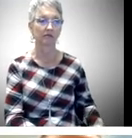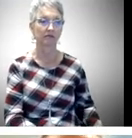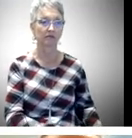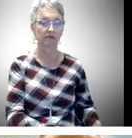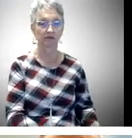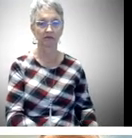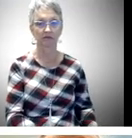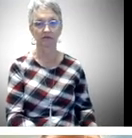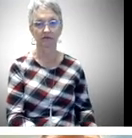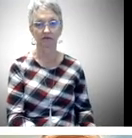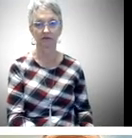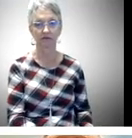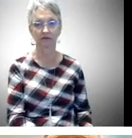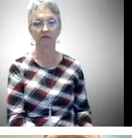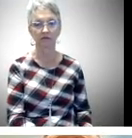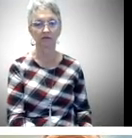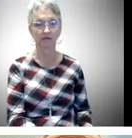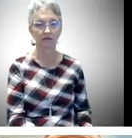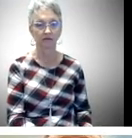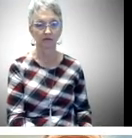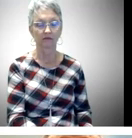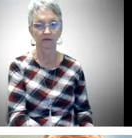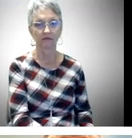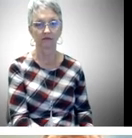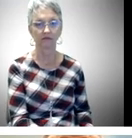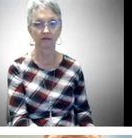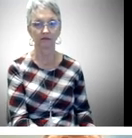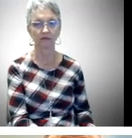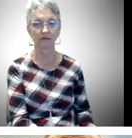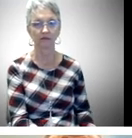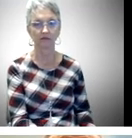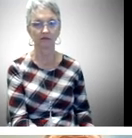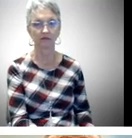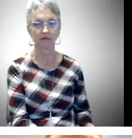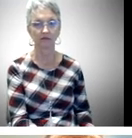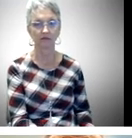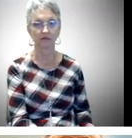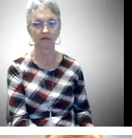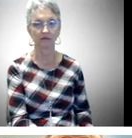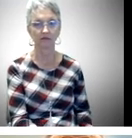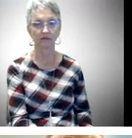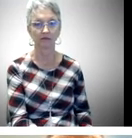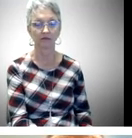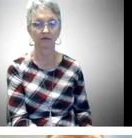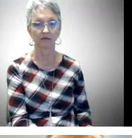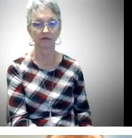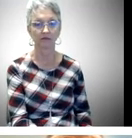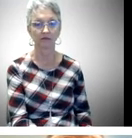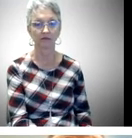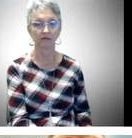think we need to take this seriously, that if we're not having lawyers that are effectively representing their